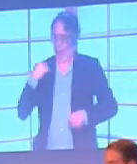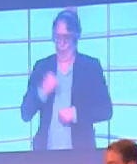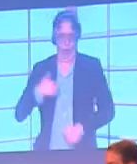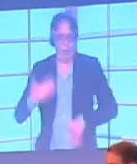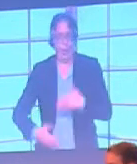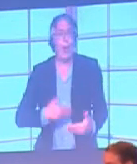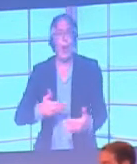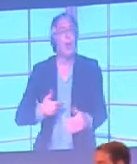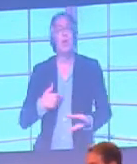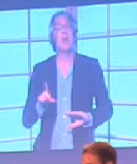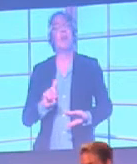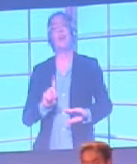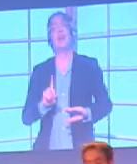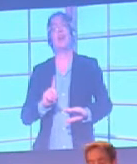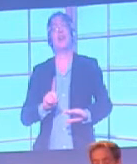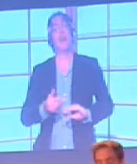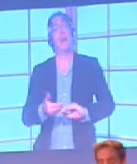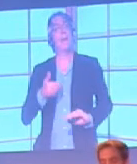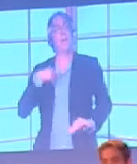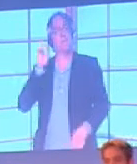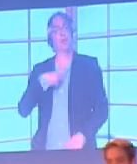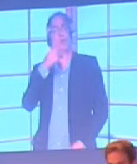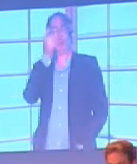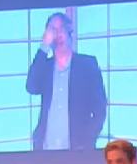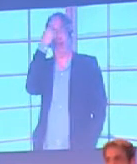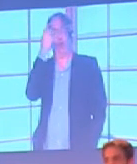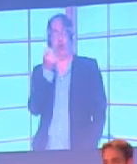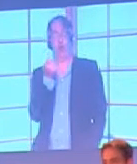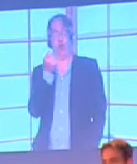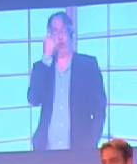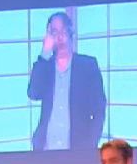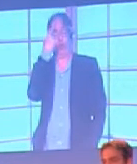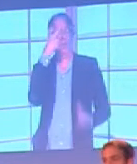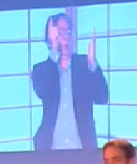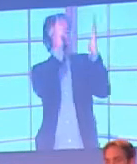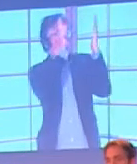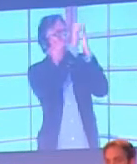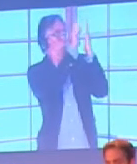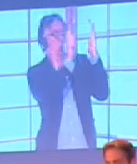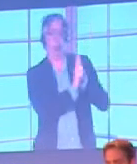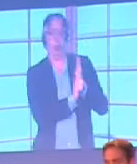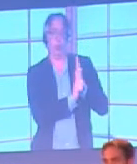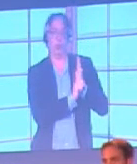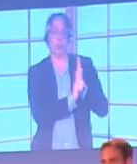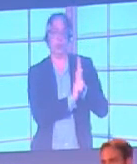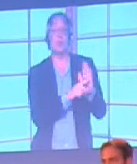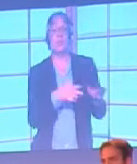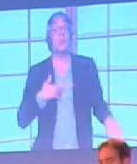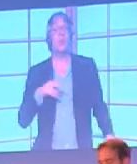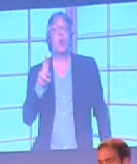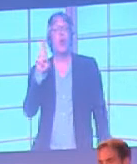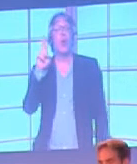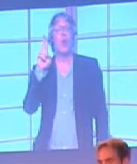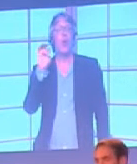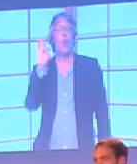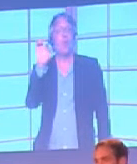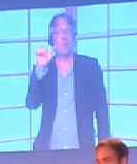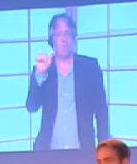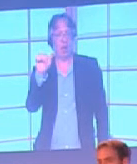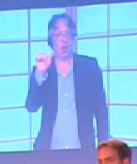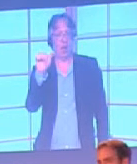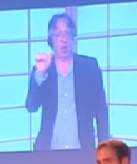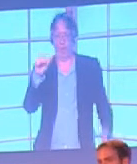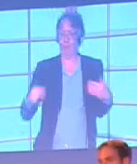understanding of the framework, of the legal framework. When we as UEFA, as the organizer, go to